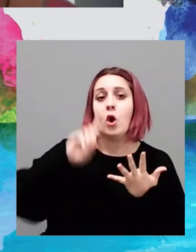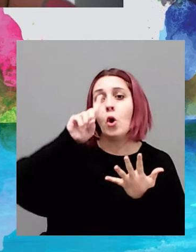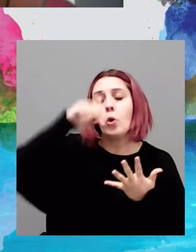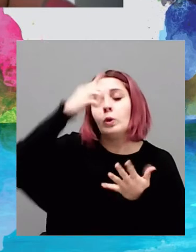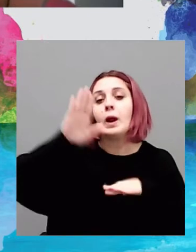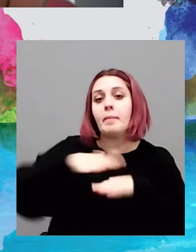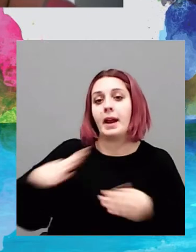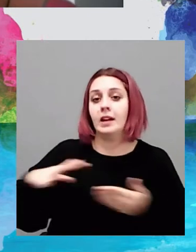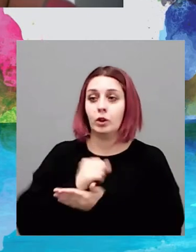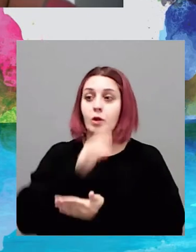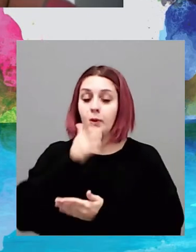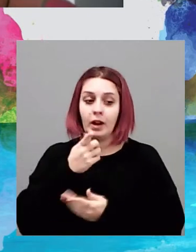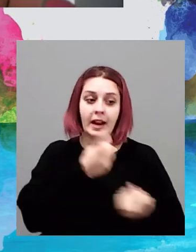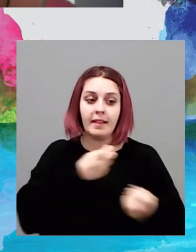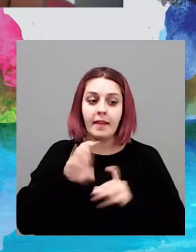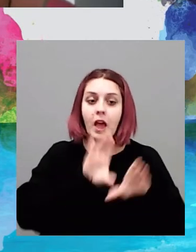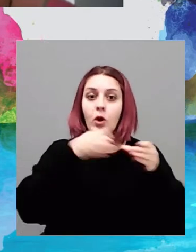they offer culture for all.